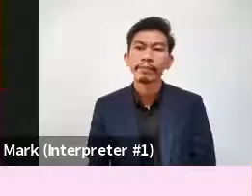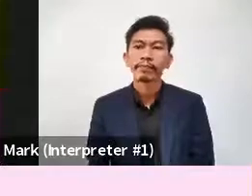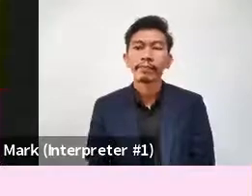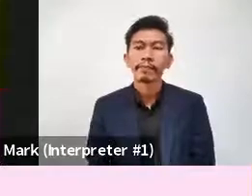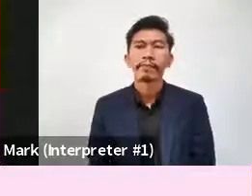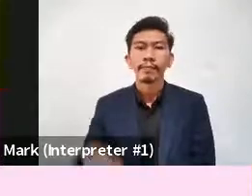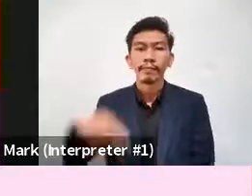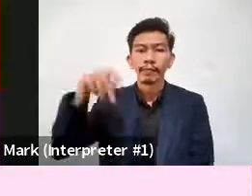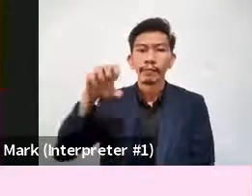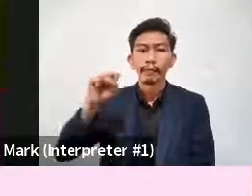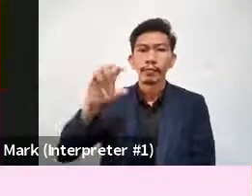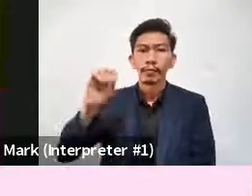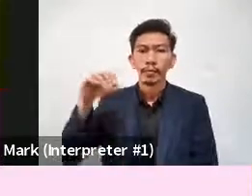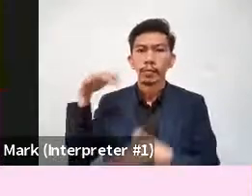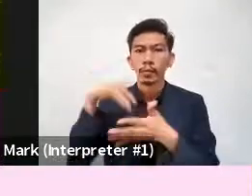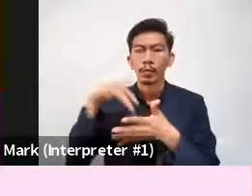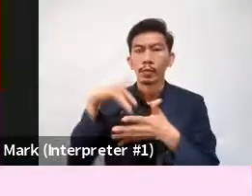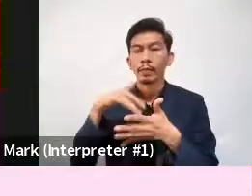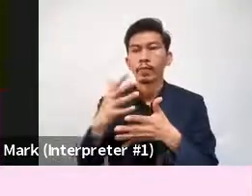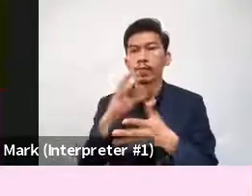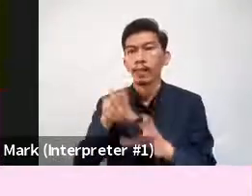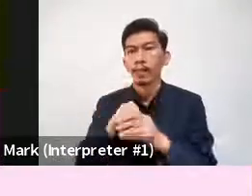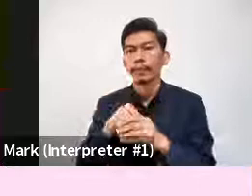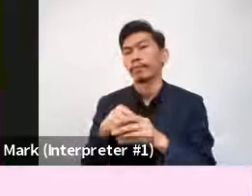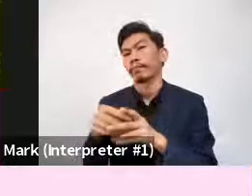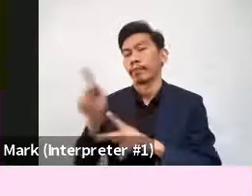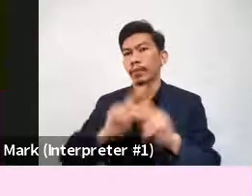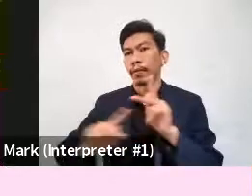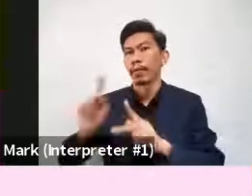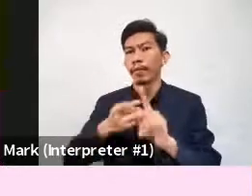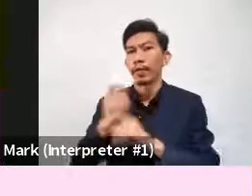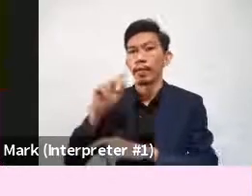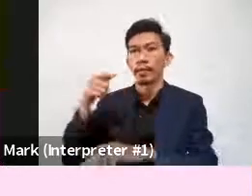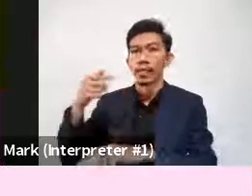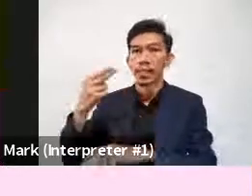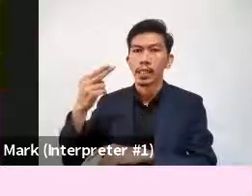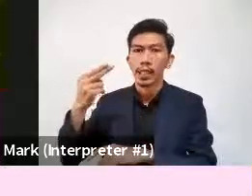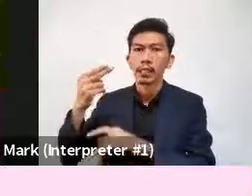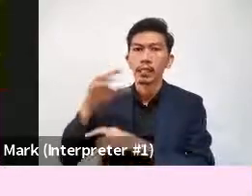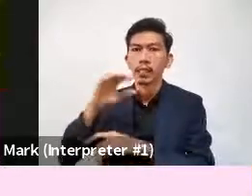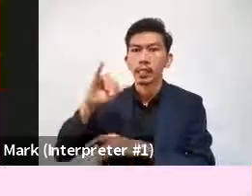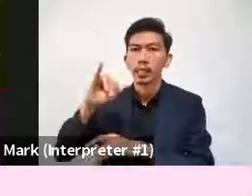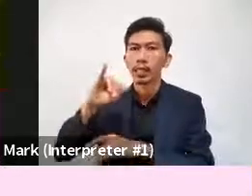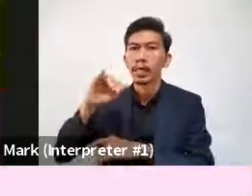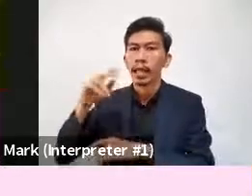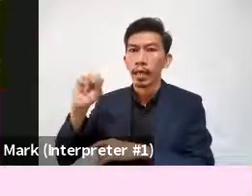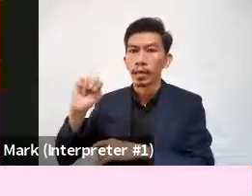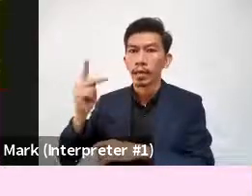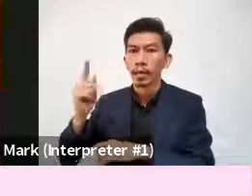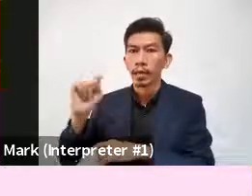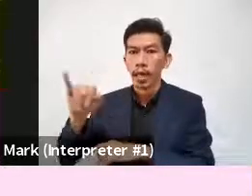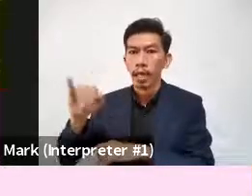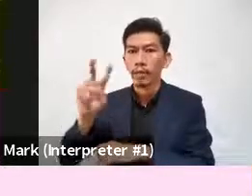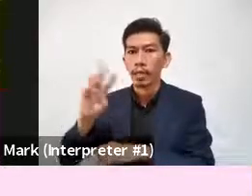The PESO study included a population from PGH, Jose Reyes, and KTI, Veterans Memorial Medical